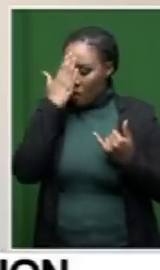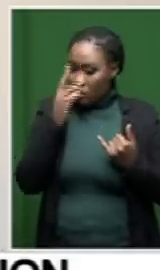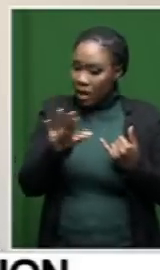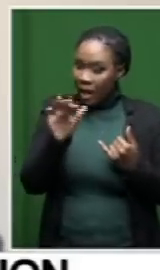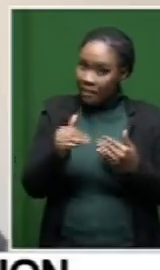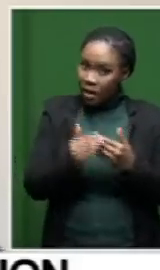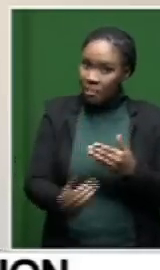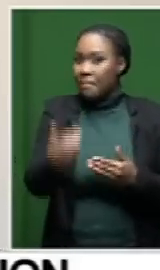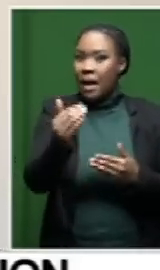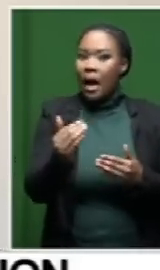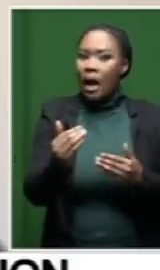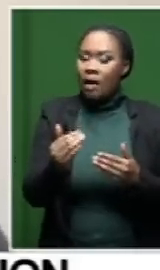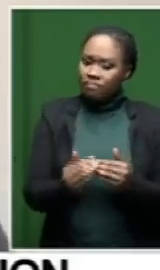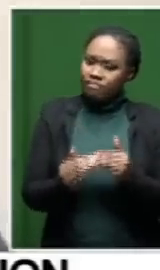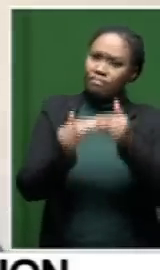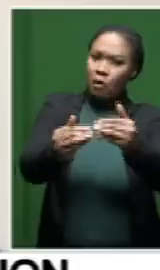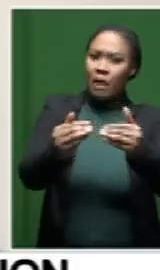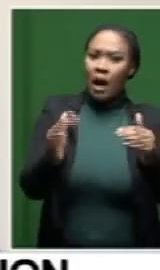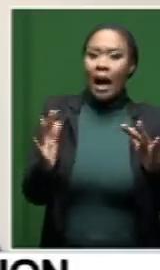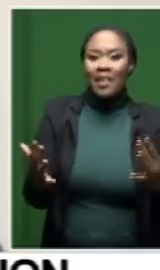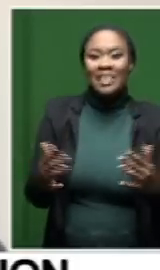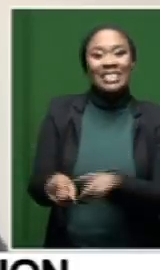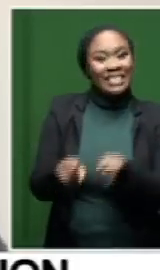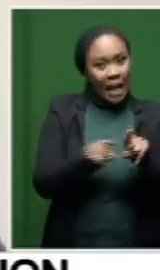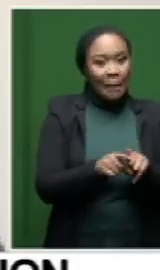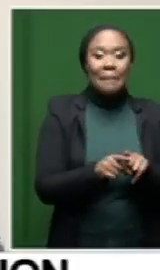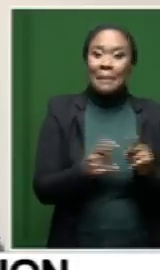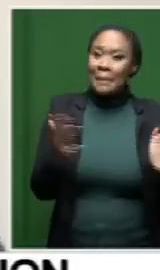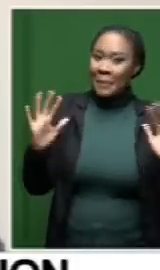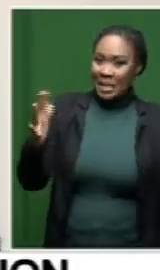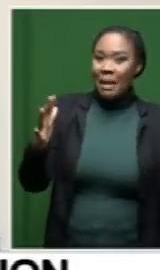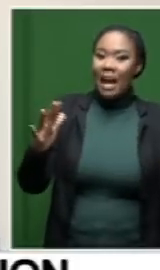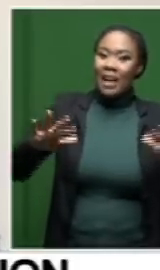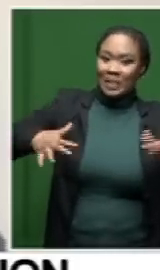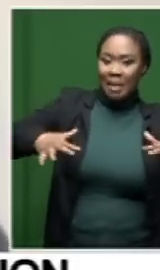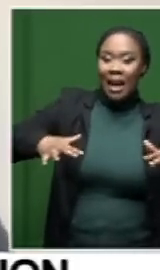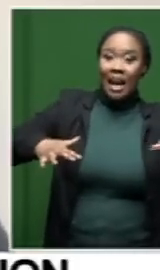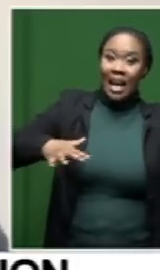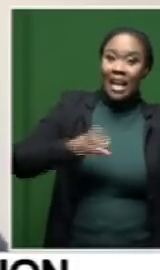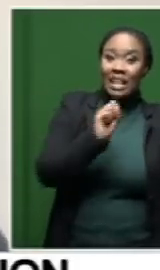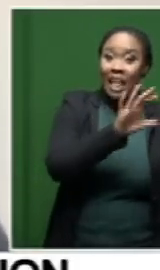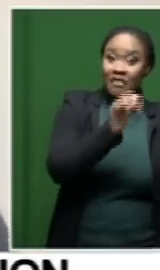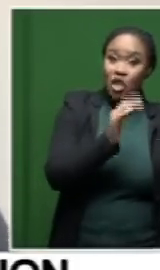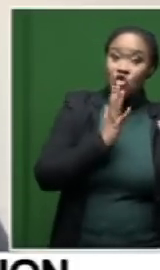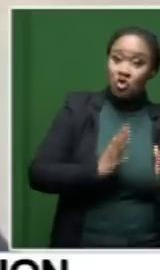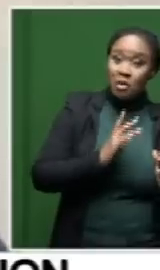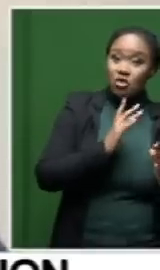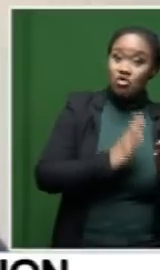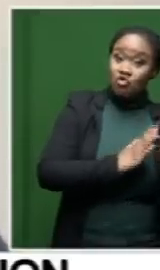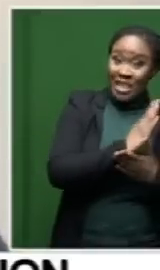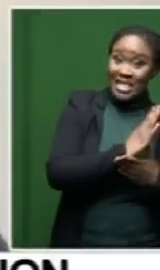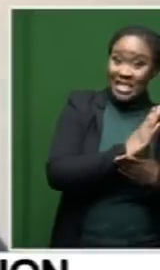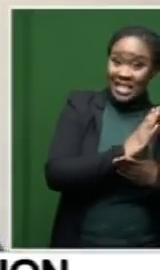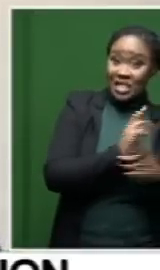Africa. So in a sense, this is another moment in which we are given, in a sense, a second lease of life to say, here is a